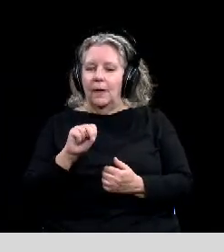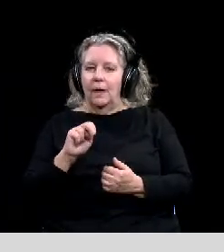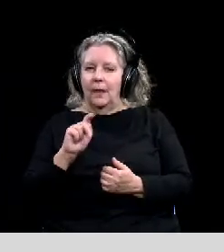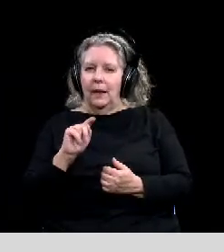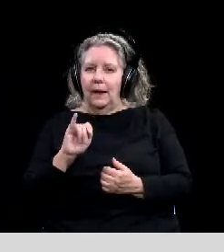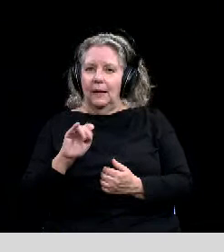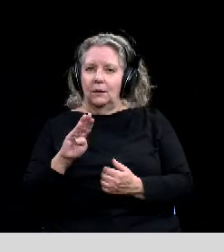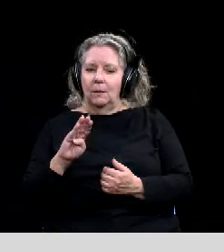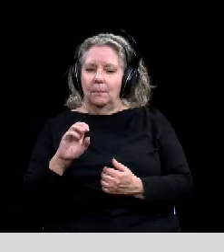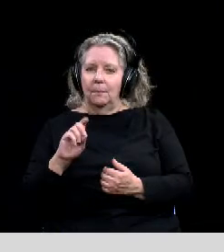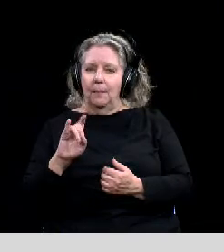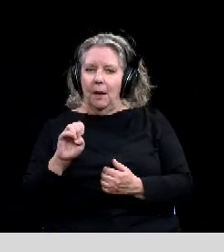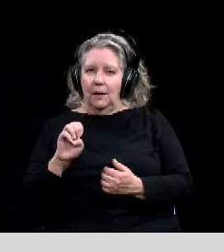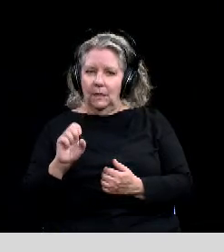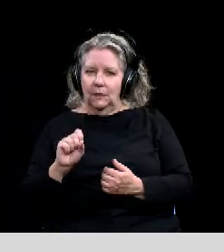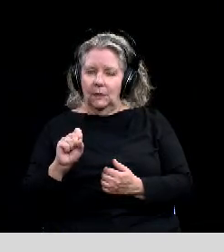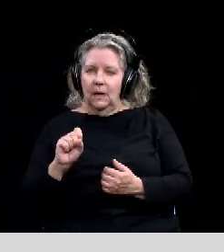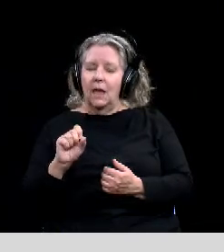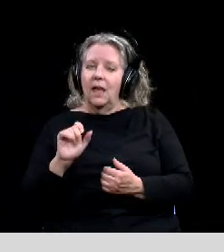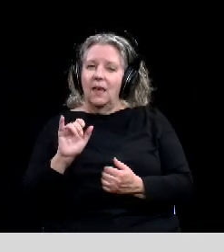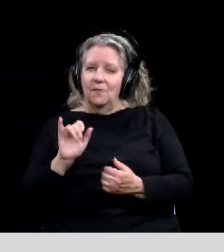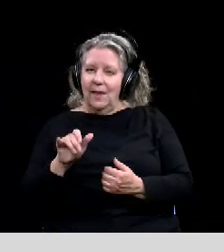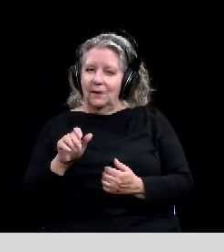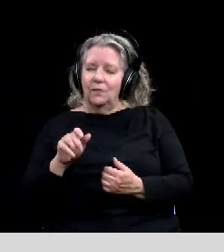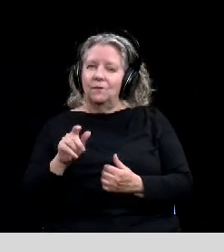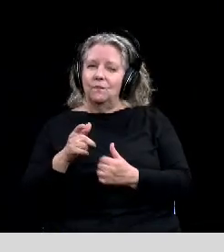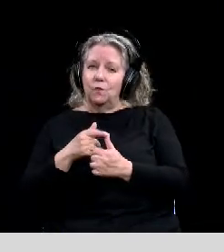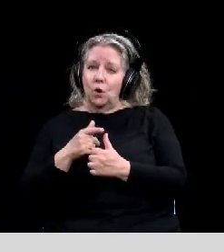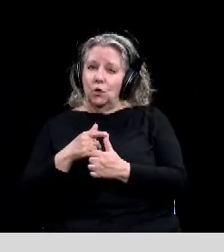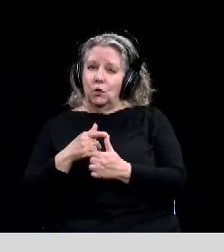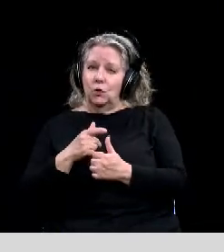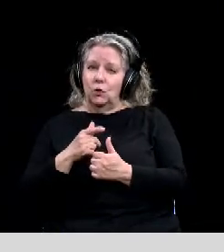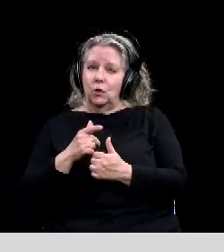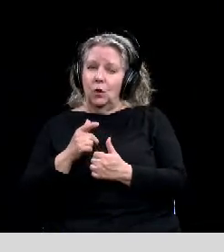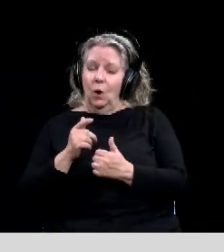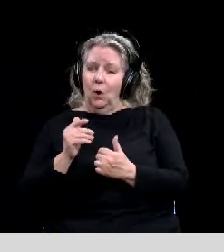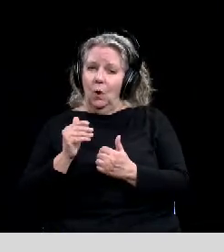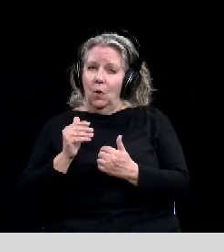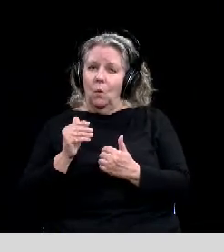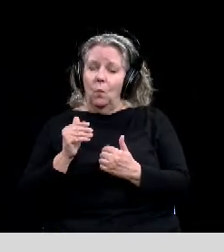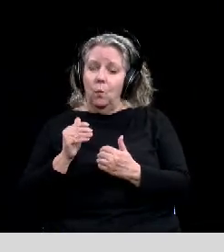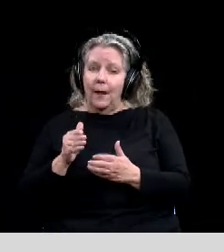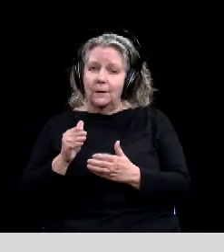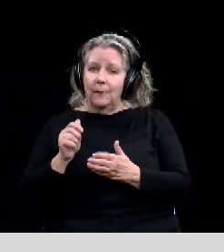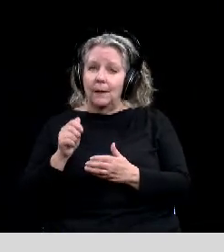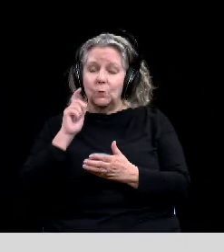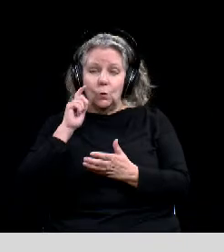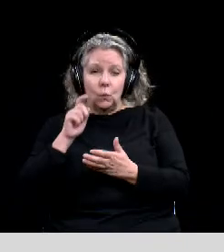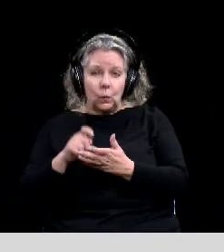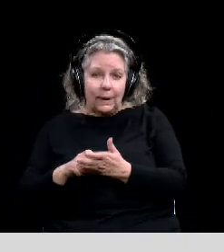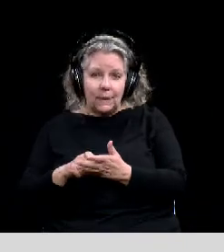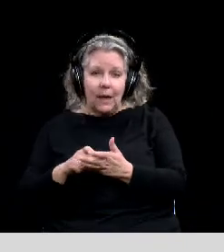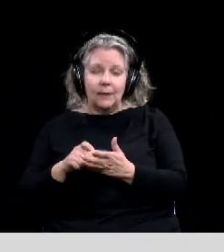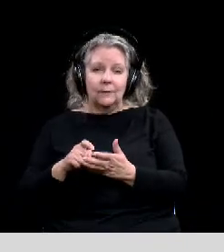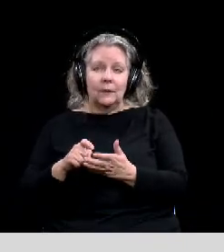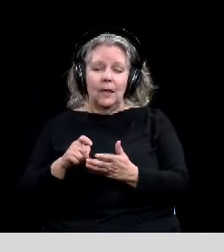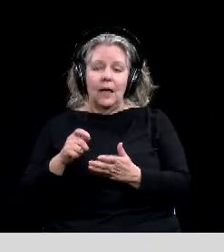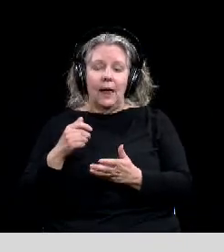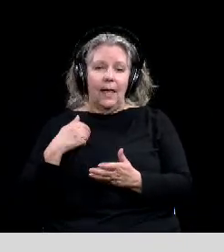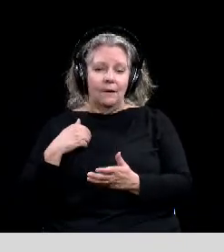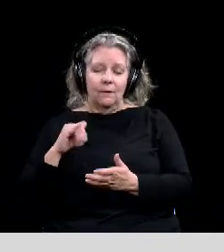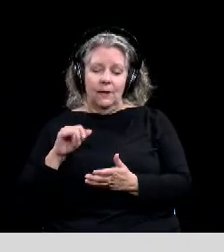important immune response to a virus to eradicate the virus. So that